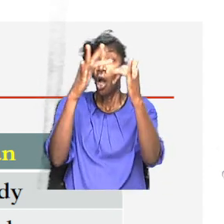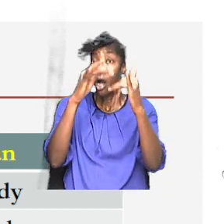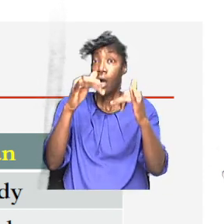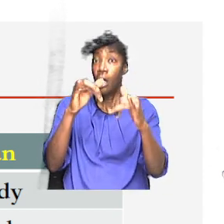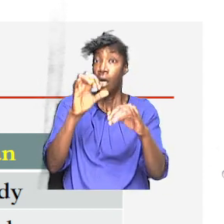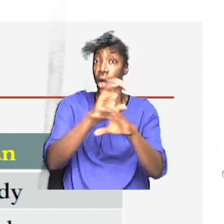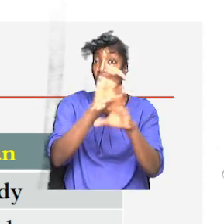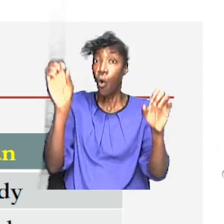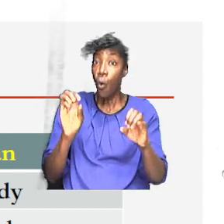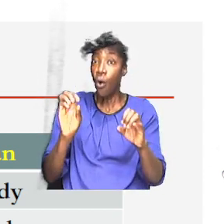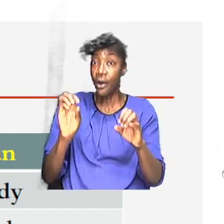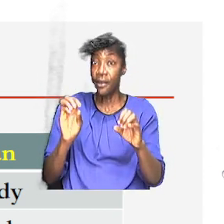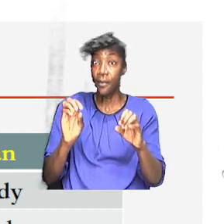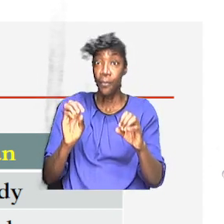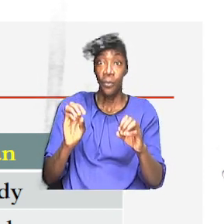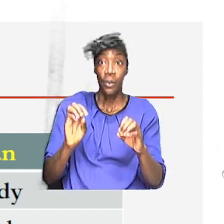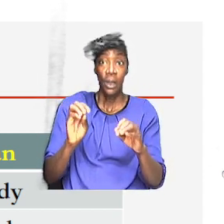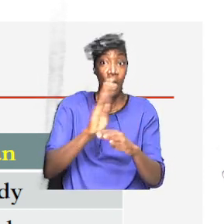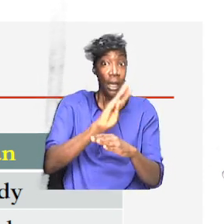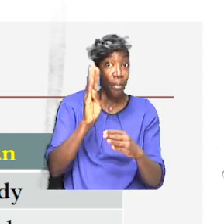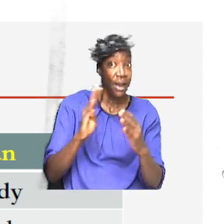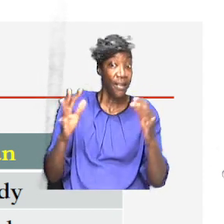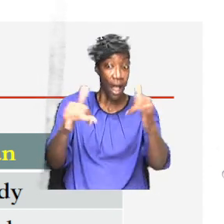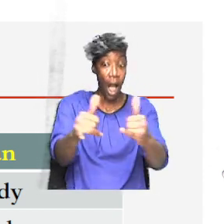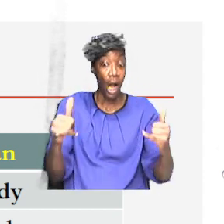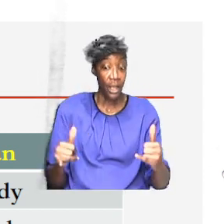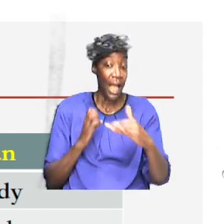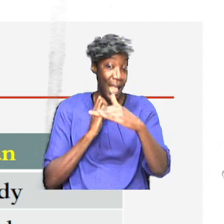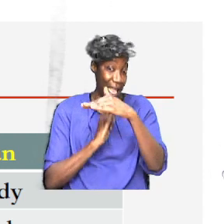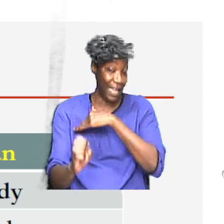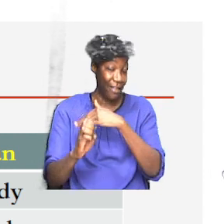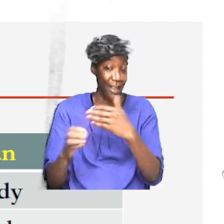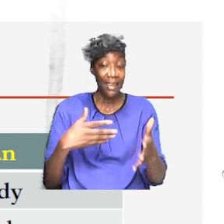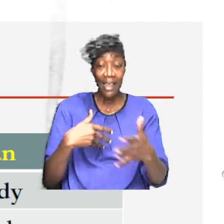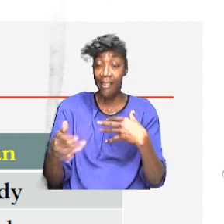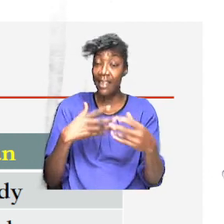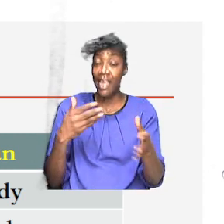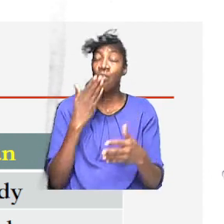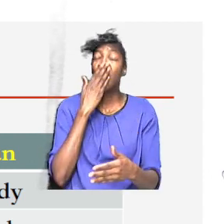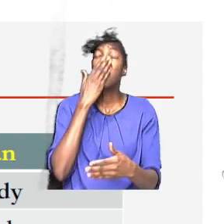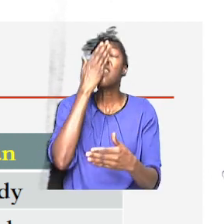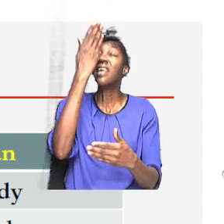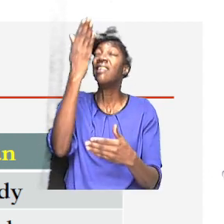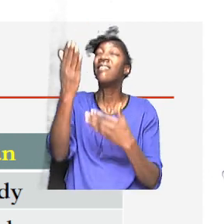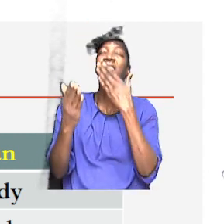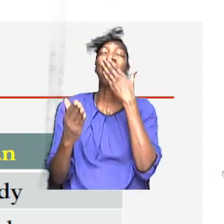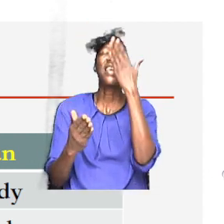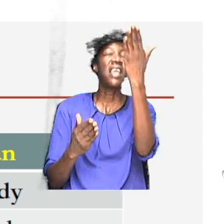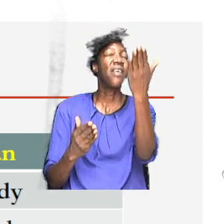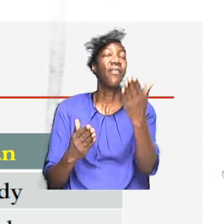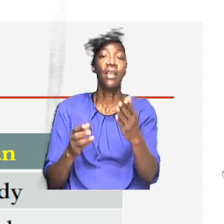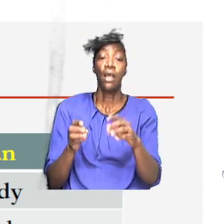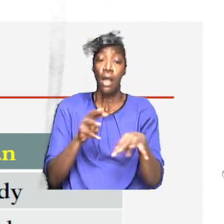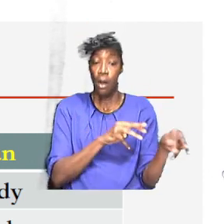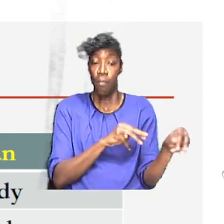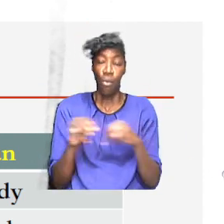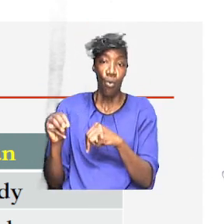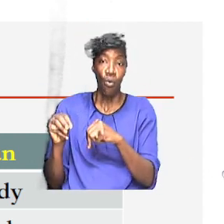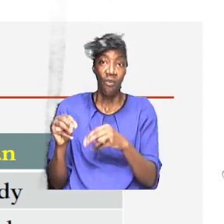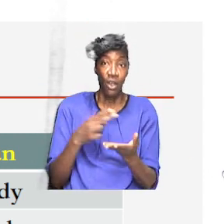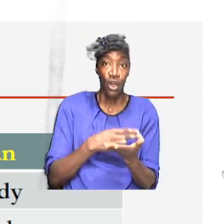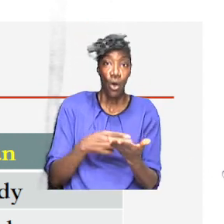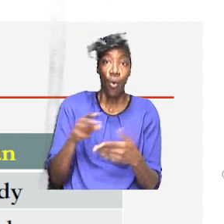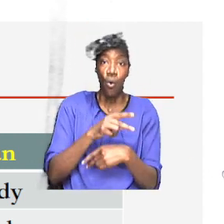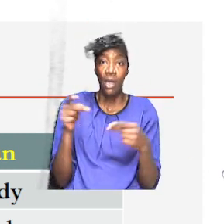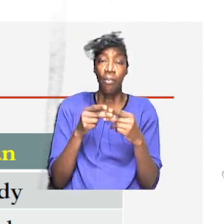That round thing is the brazen laver. And this is where we enter into his gates with thanksgiving. Amen. And then we move into the holy place, into his court